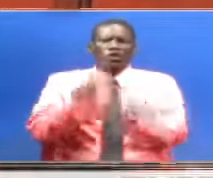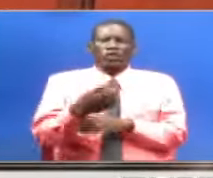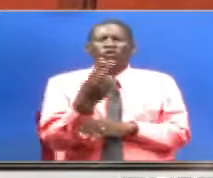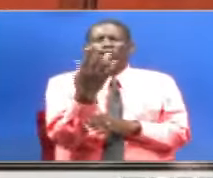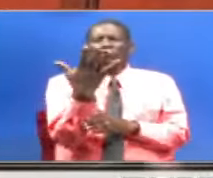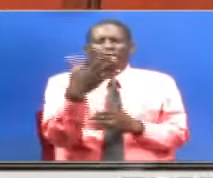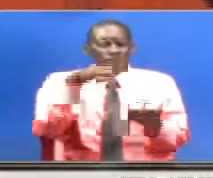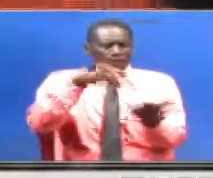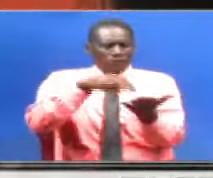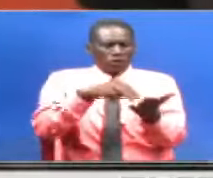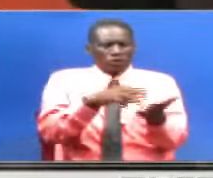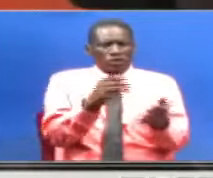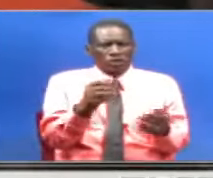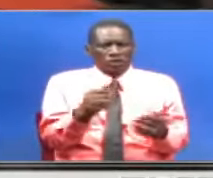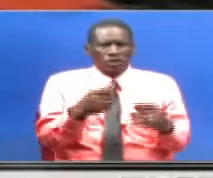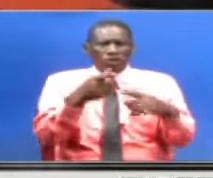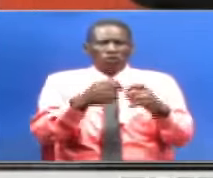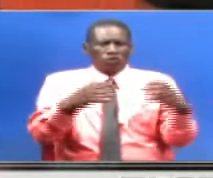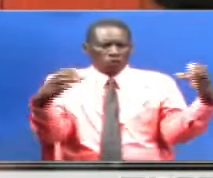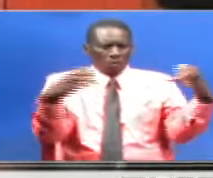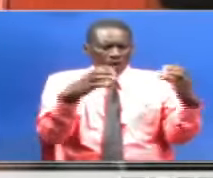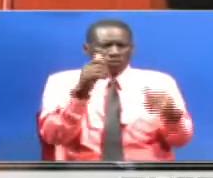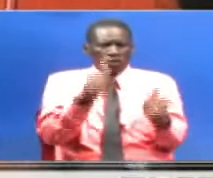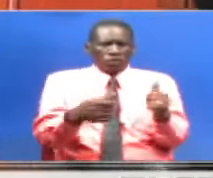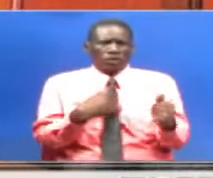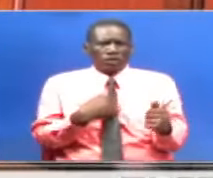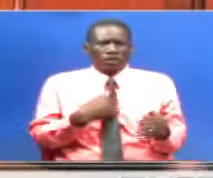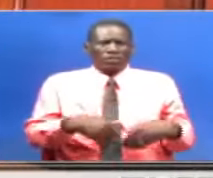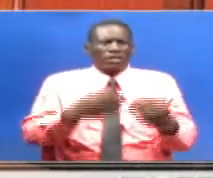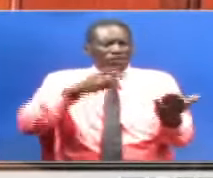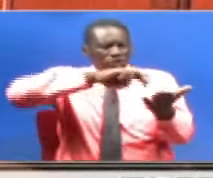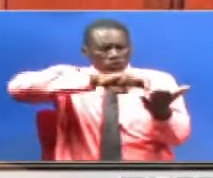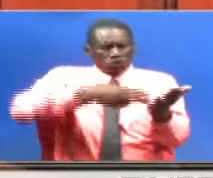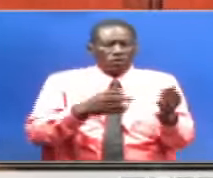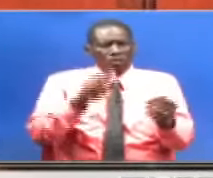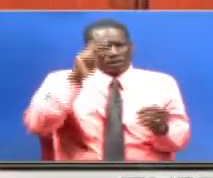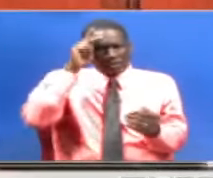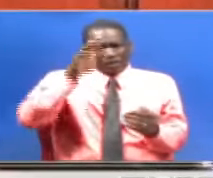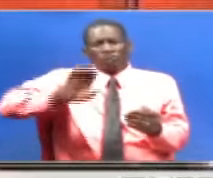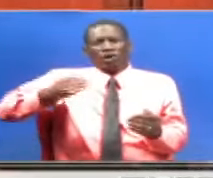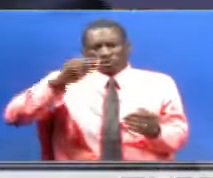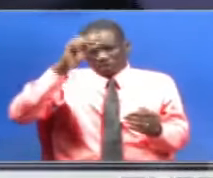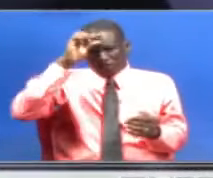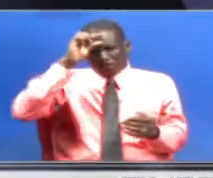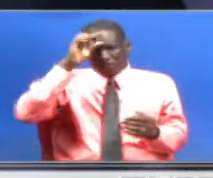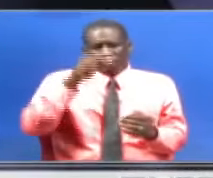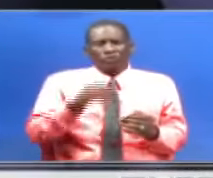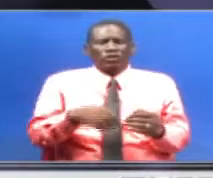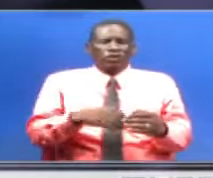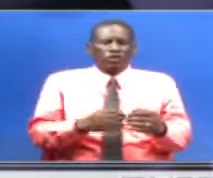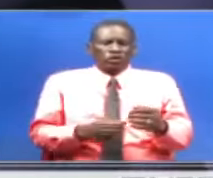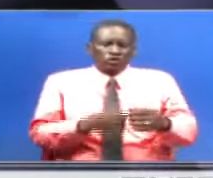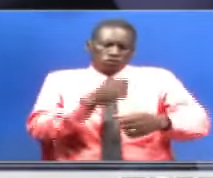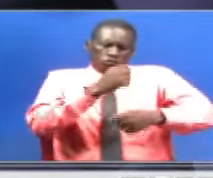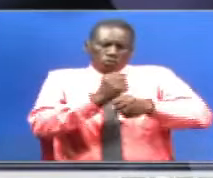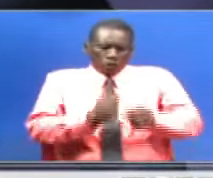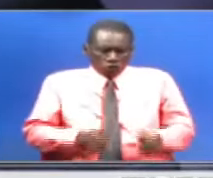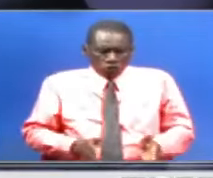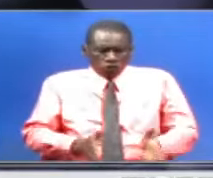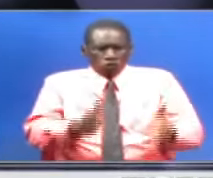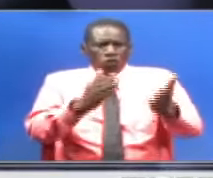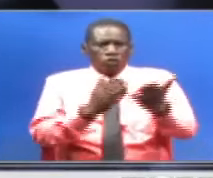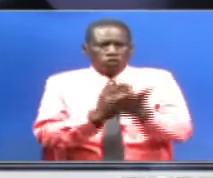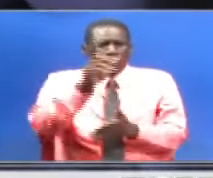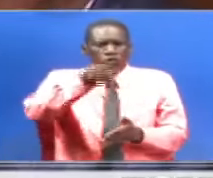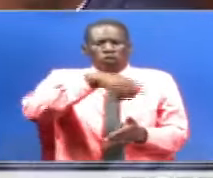25 million shillings from a company which had been contracted by the Kiambu County government to develop roads through